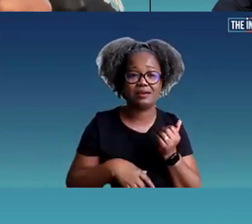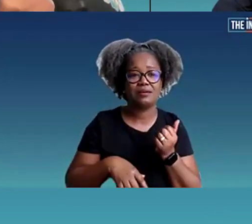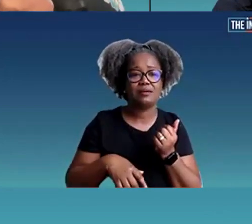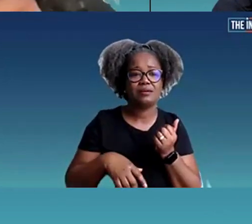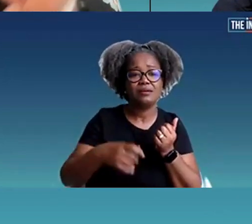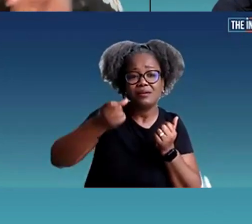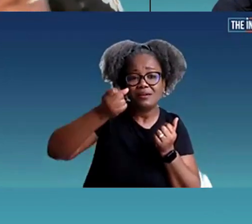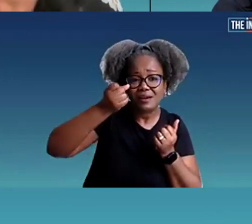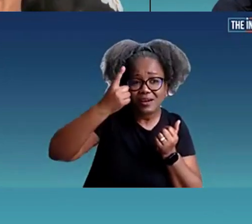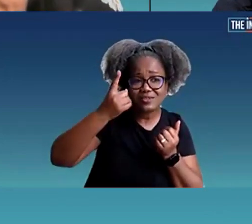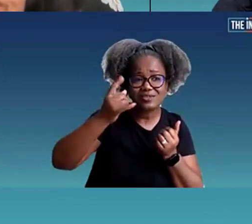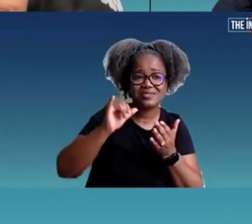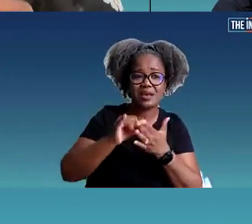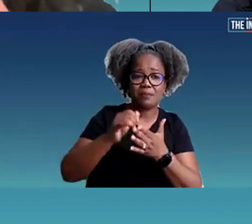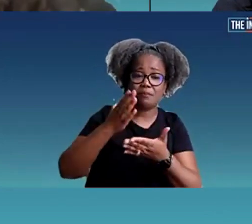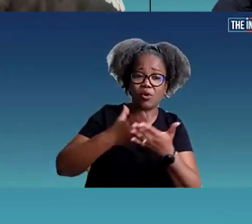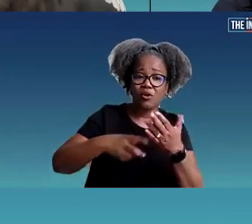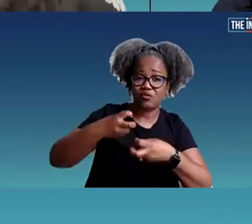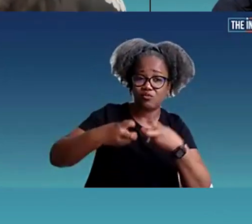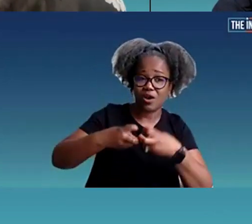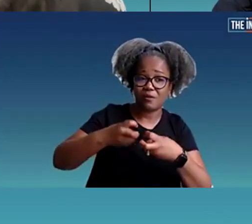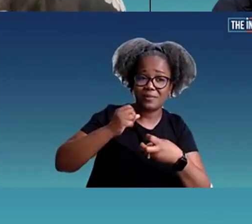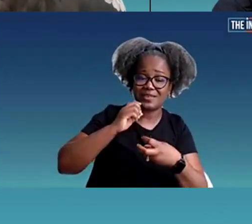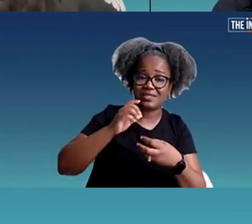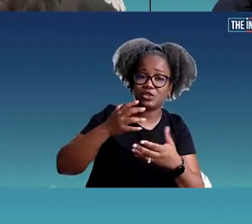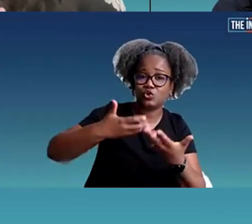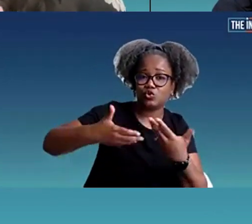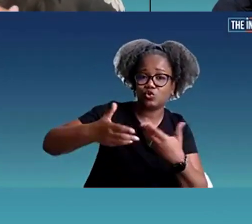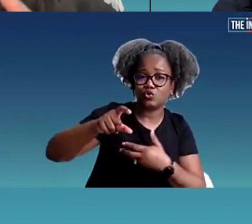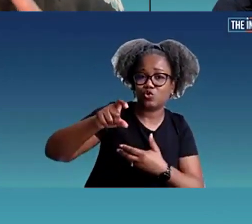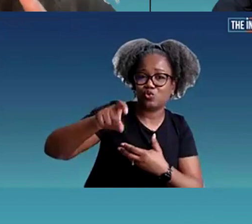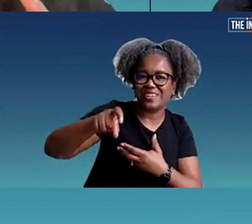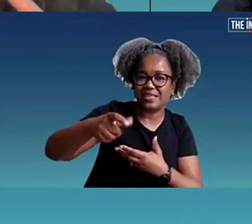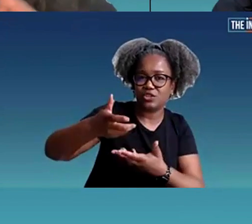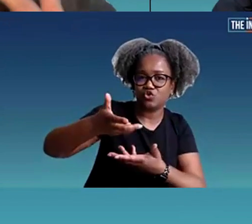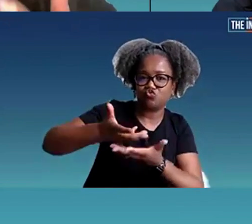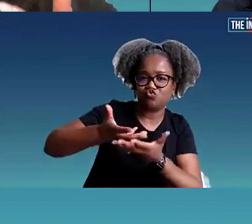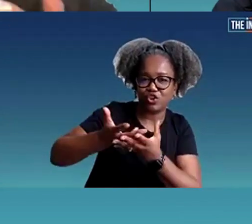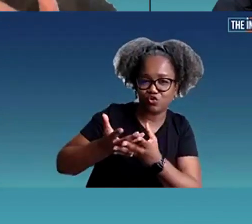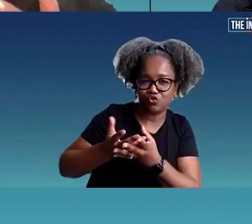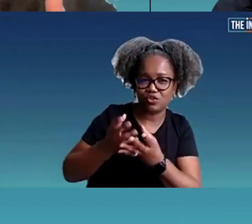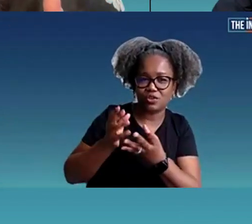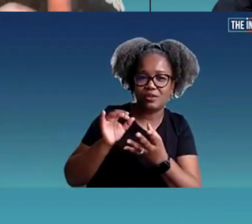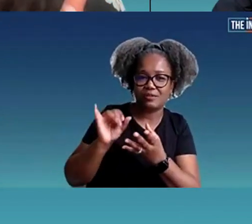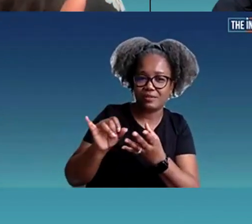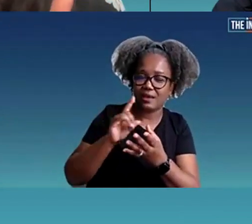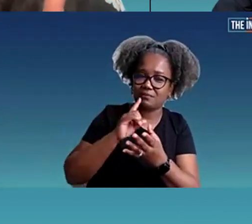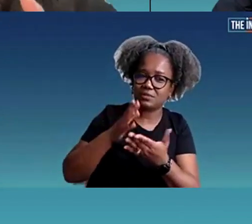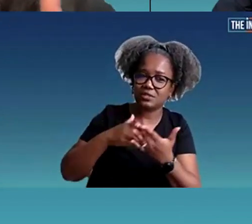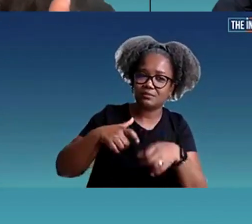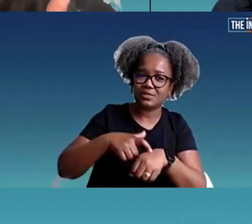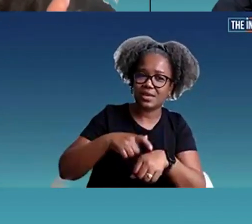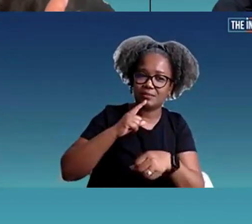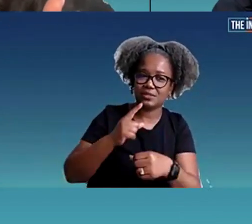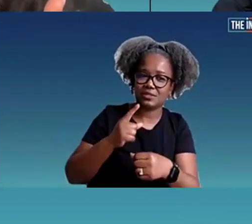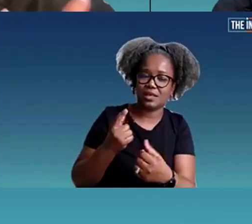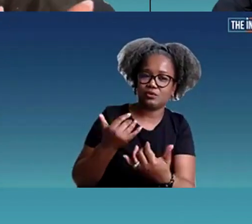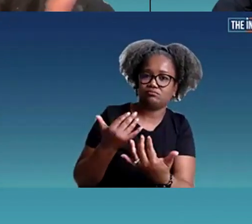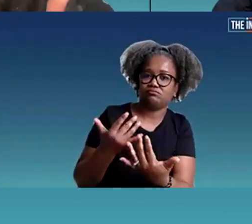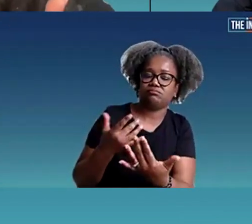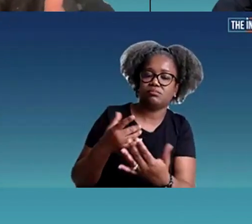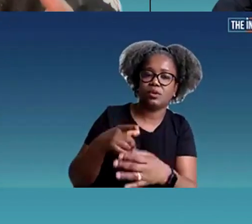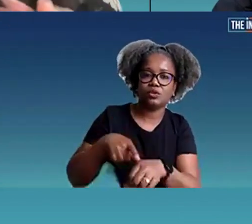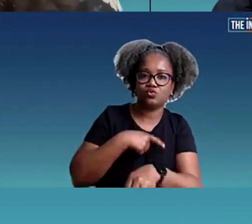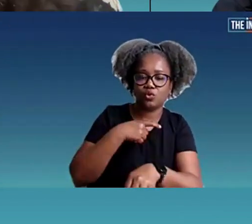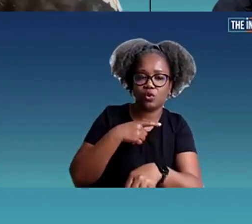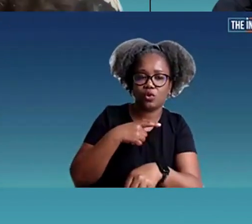them to people who they think may have a social need. And so creating a short form screener, 3 questions, we're